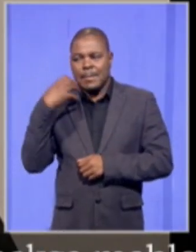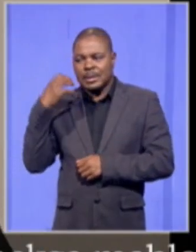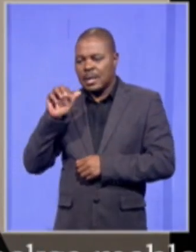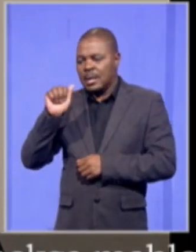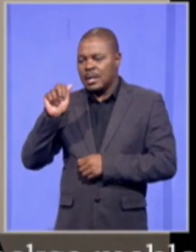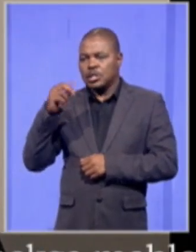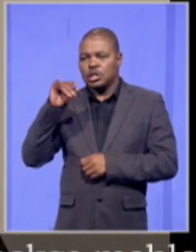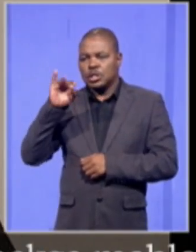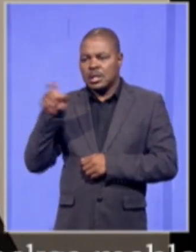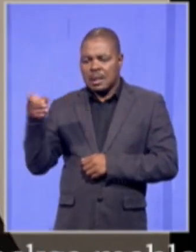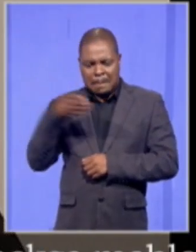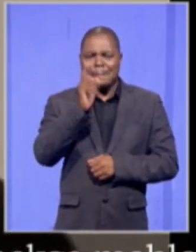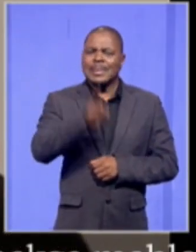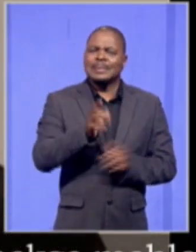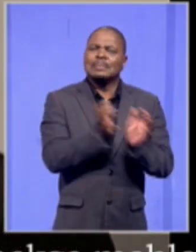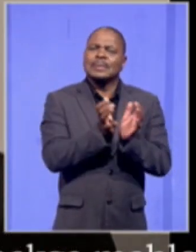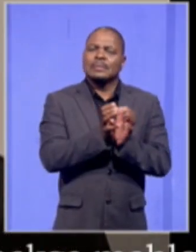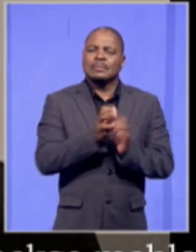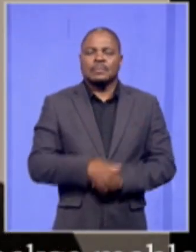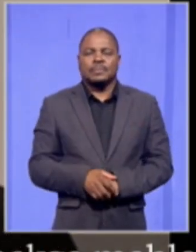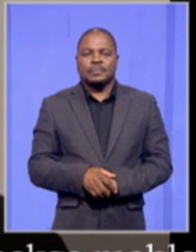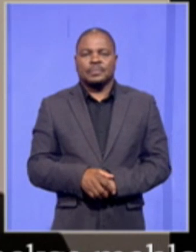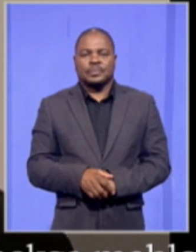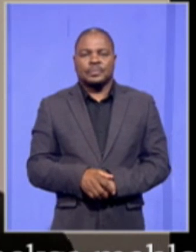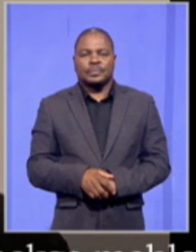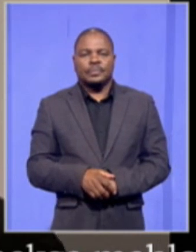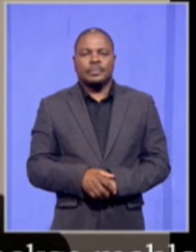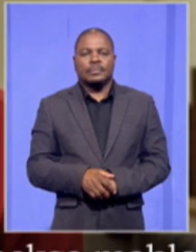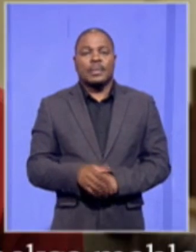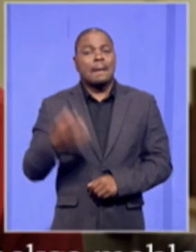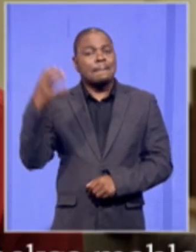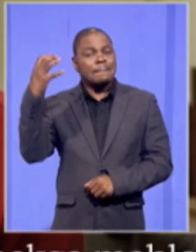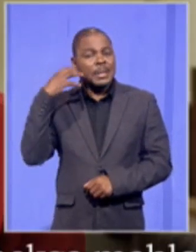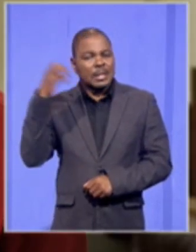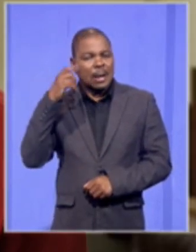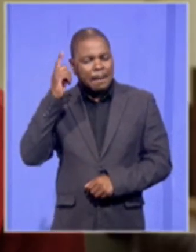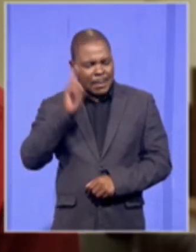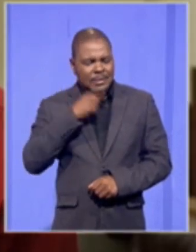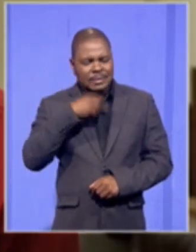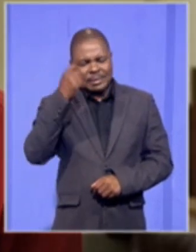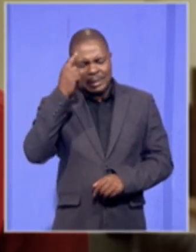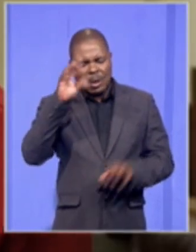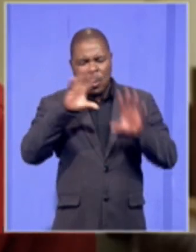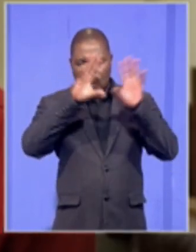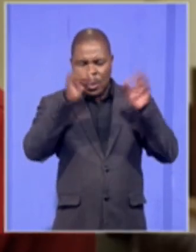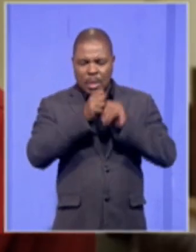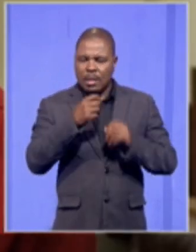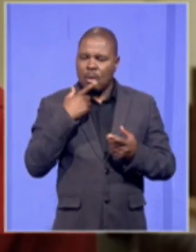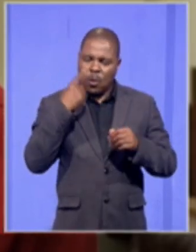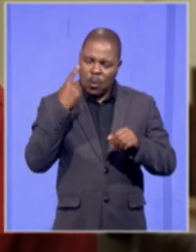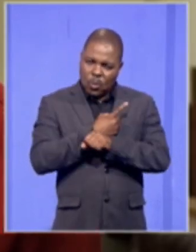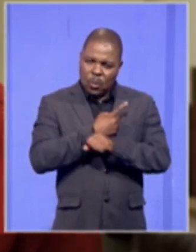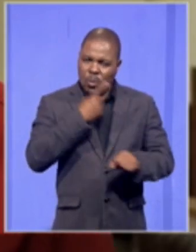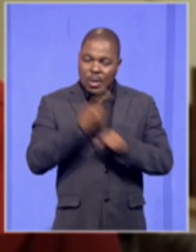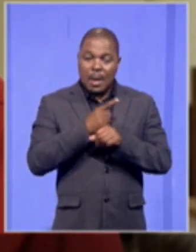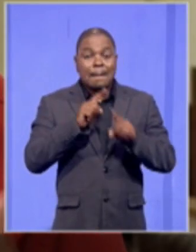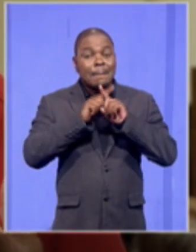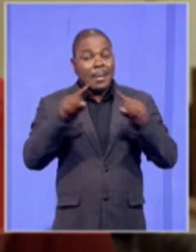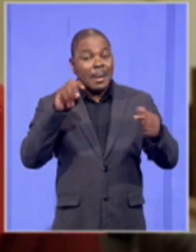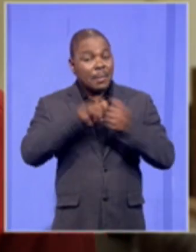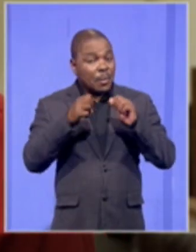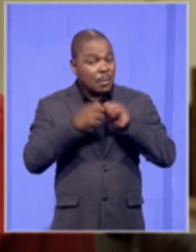ba gona. The minister must be on top of the issues 24/7. But the problem is that the